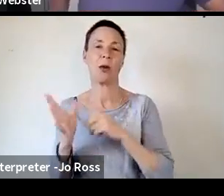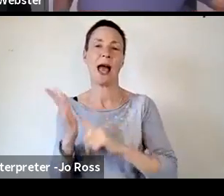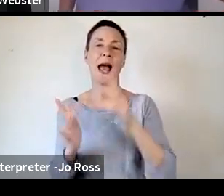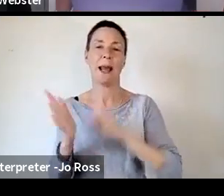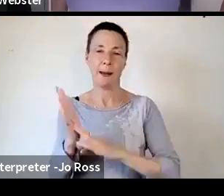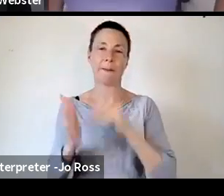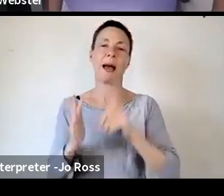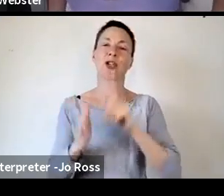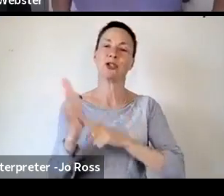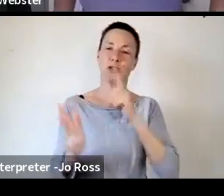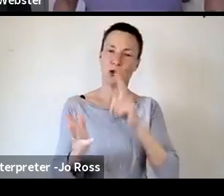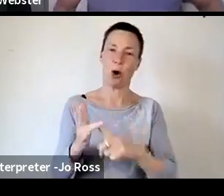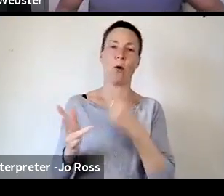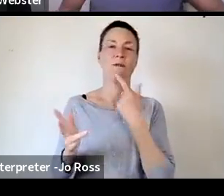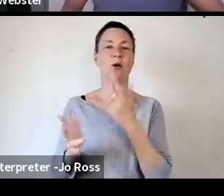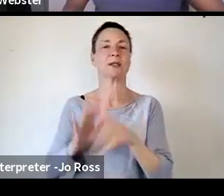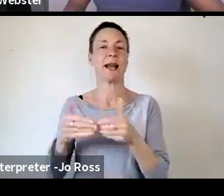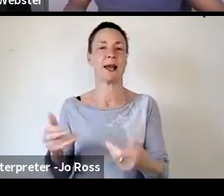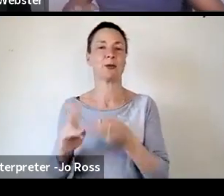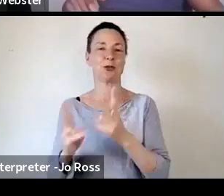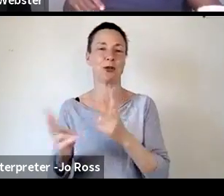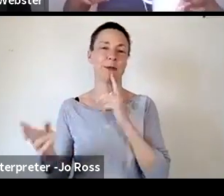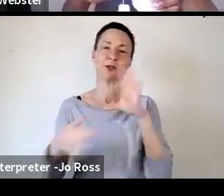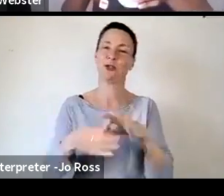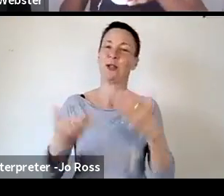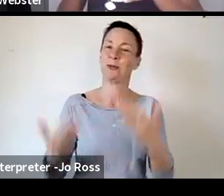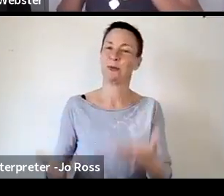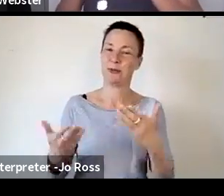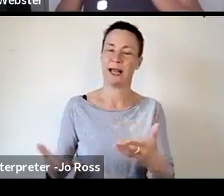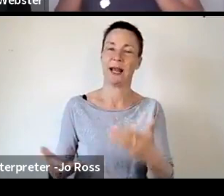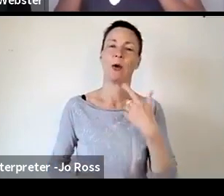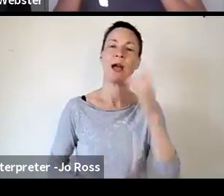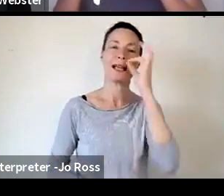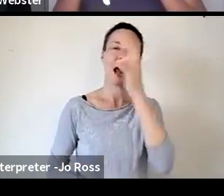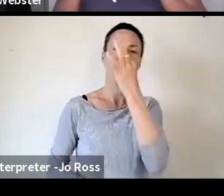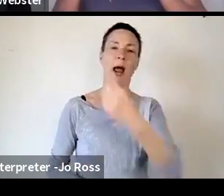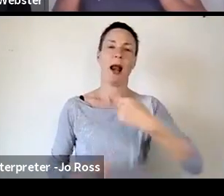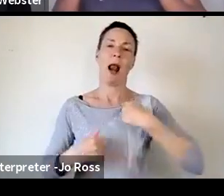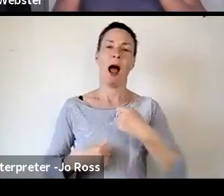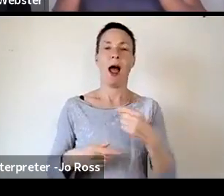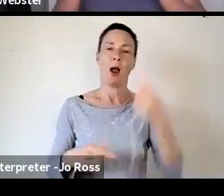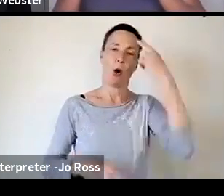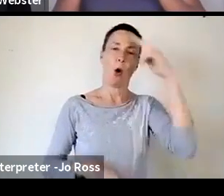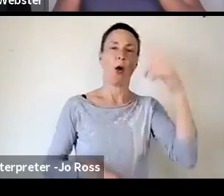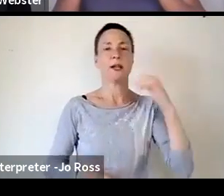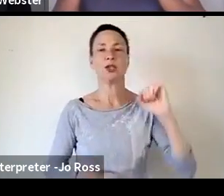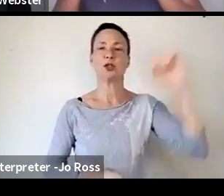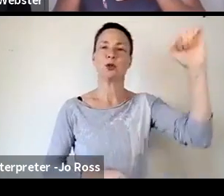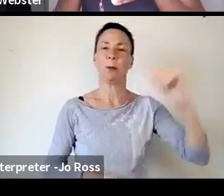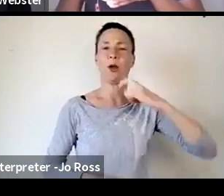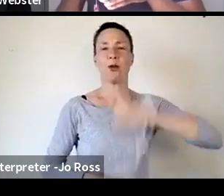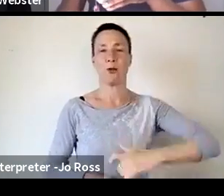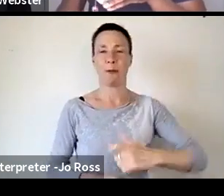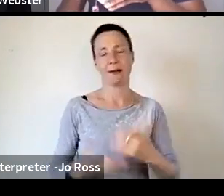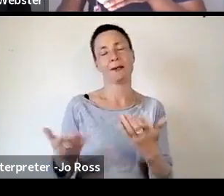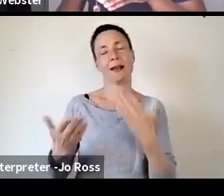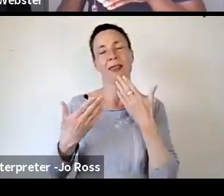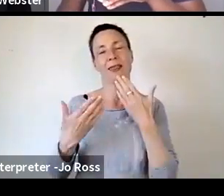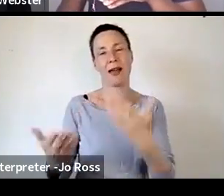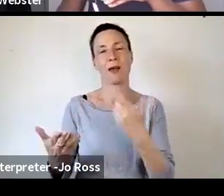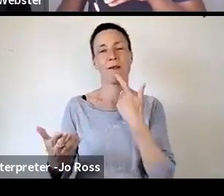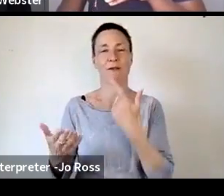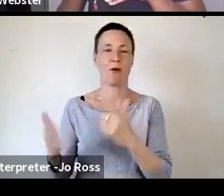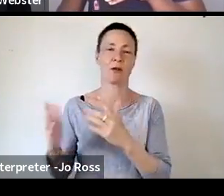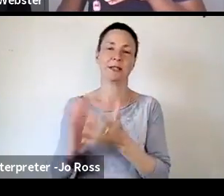Jadavji and Joe Ross, for joining us, who Caroline and I called superhuman. Hello, thanks so much for